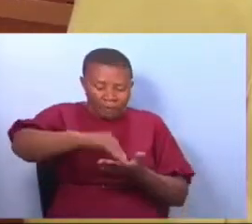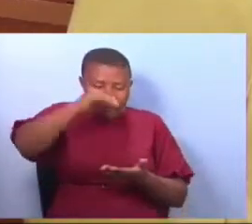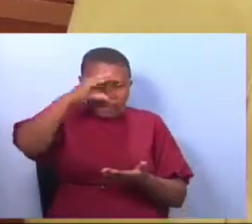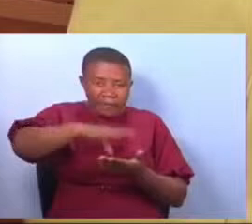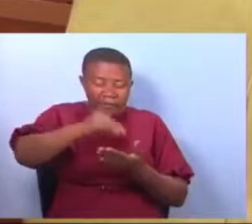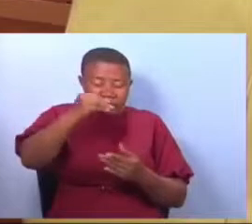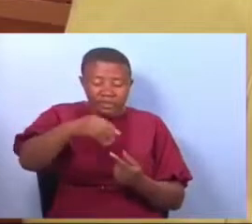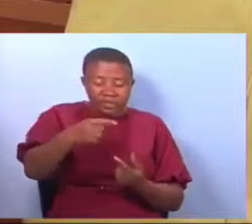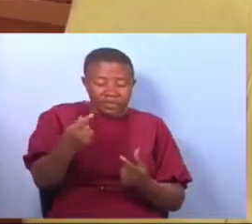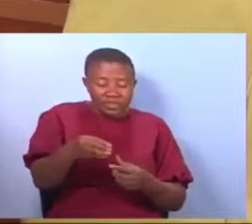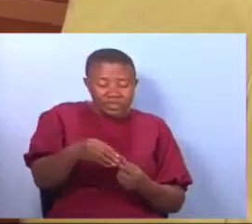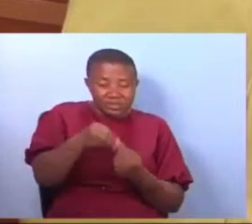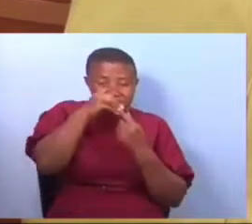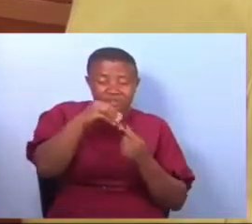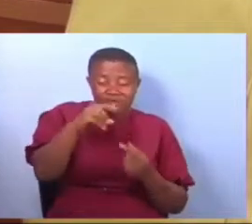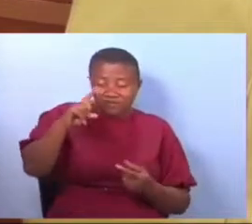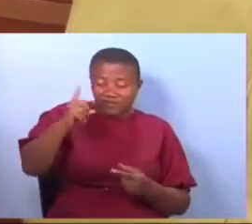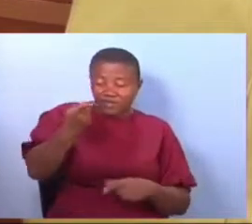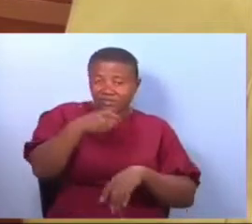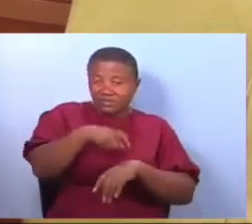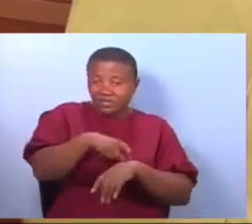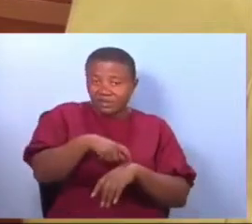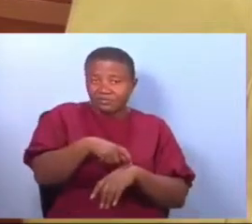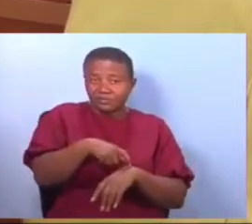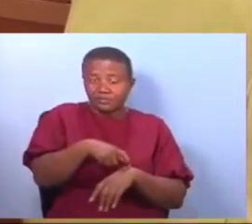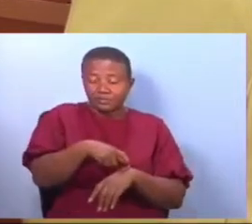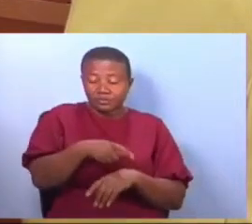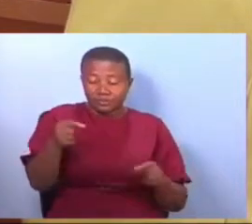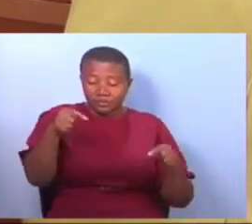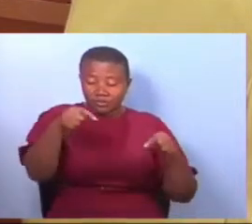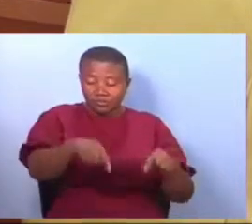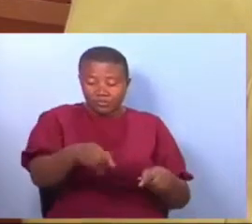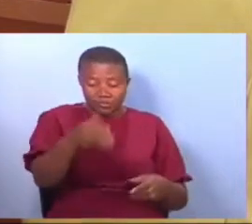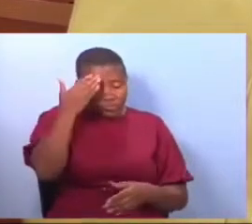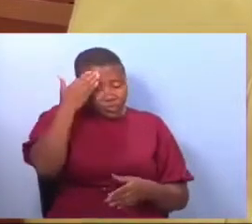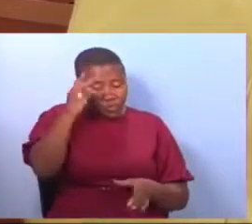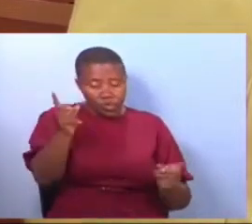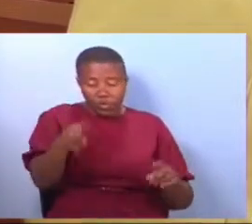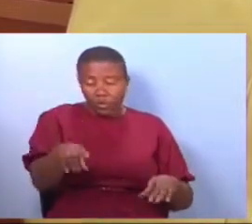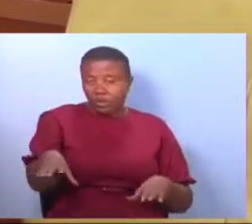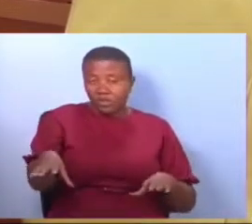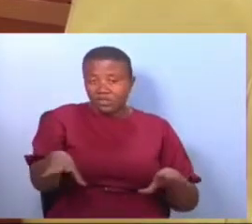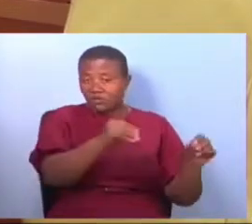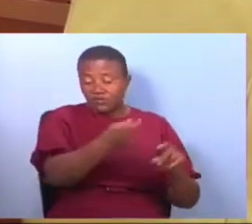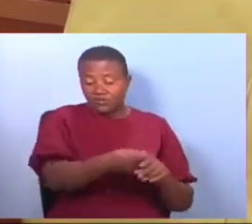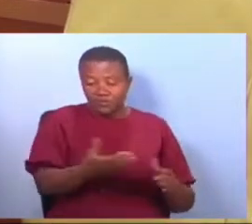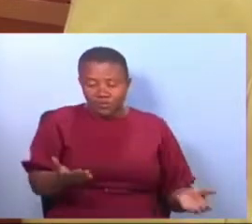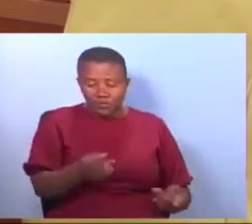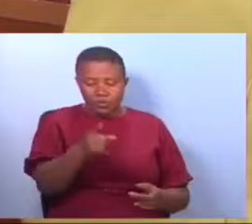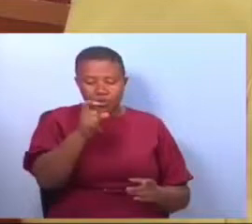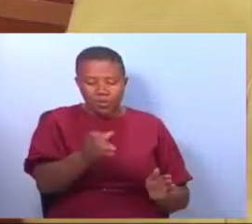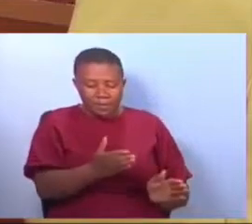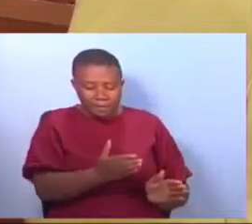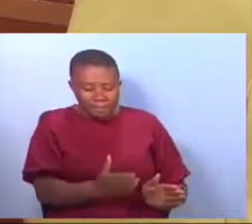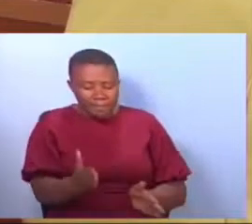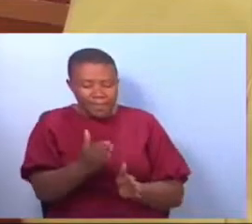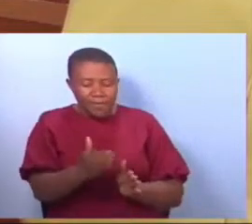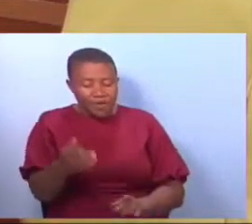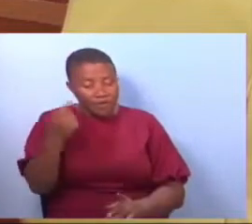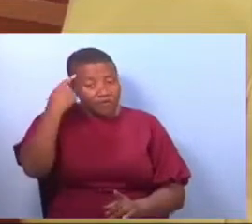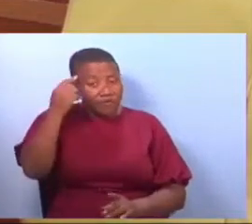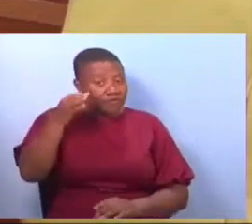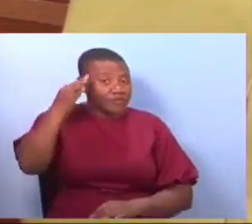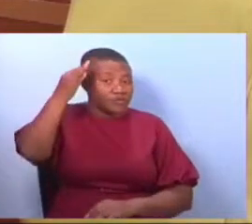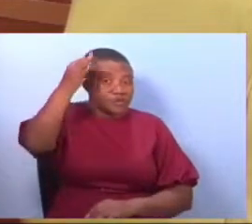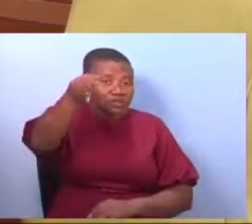time. You come to this House, you may not know when you step out of this House. Prepare yourself for the future. It